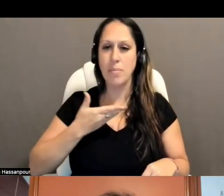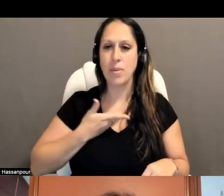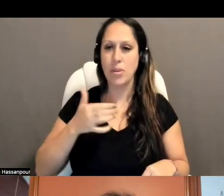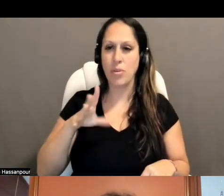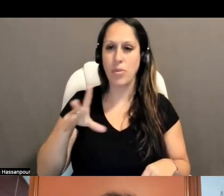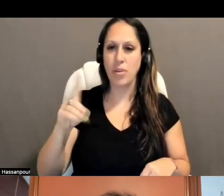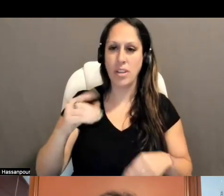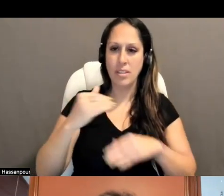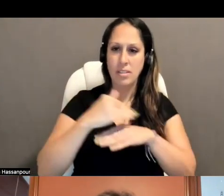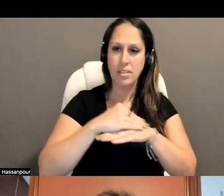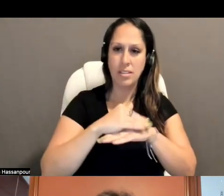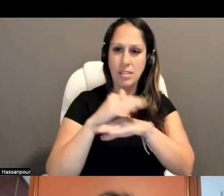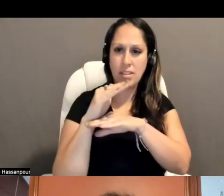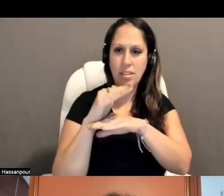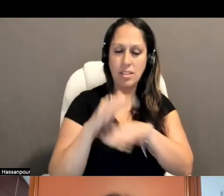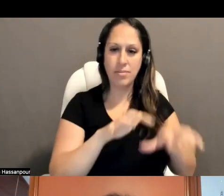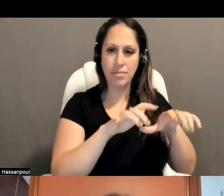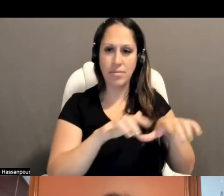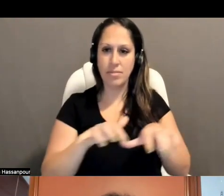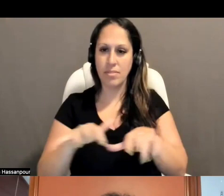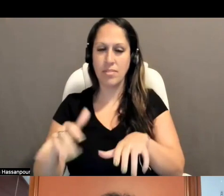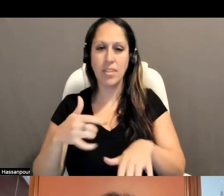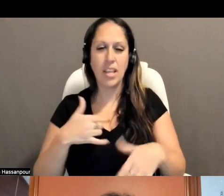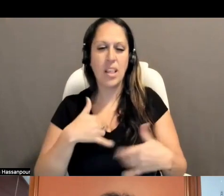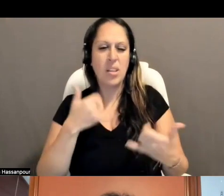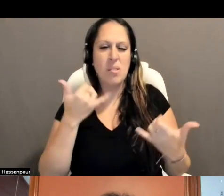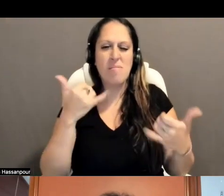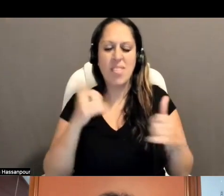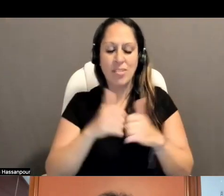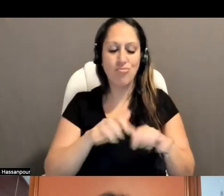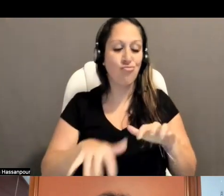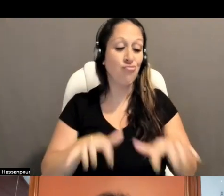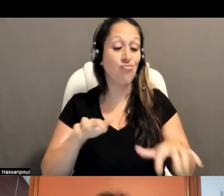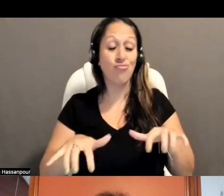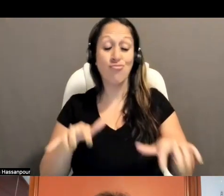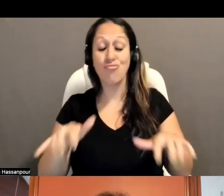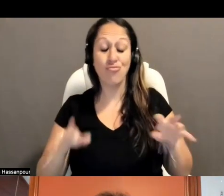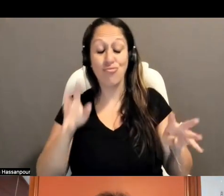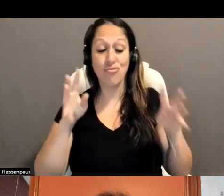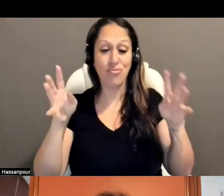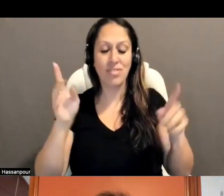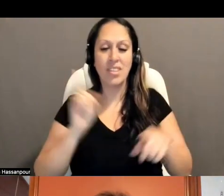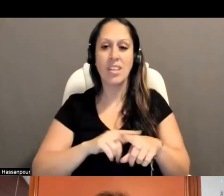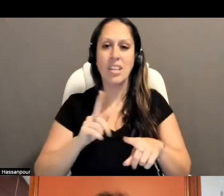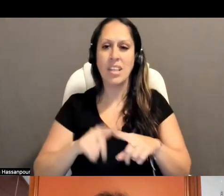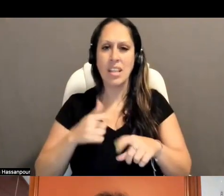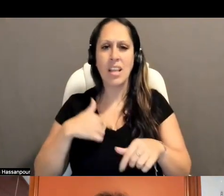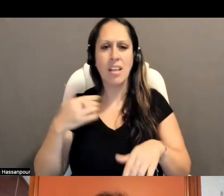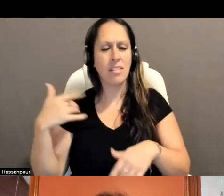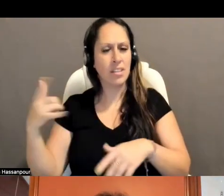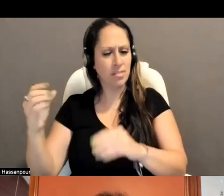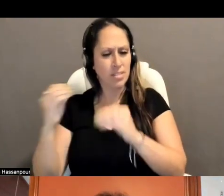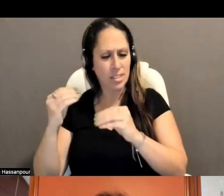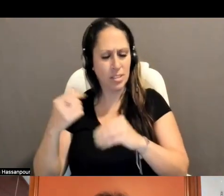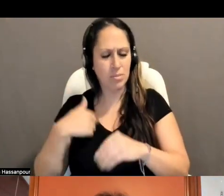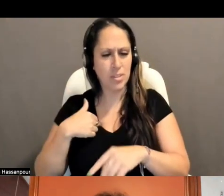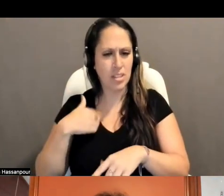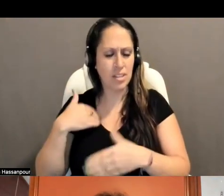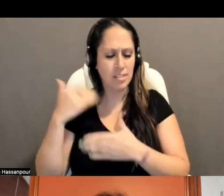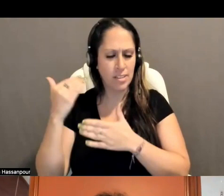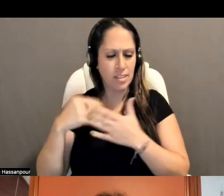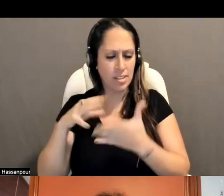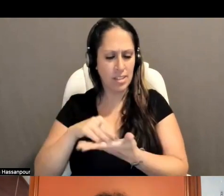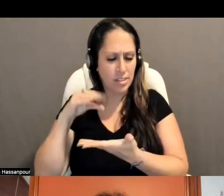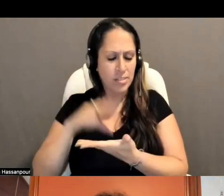I'd probably be, fooling around on the piano. And then I had piano lessons, and